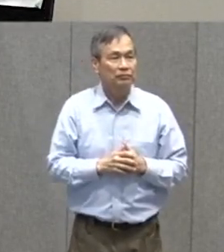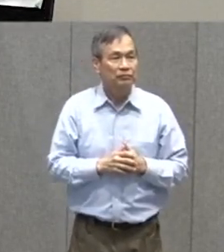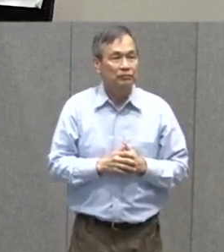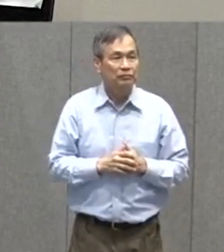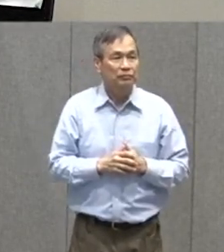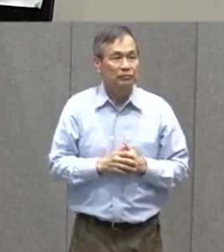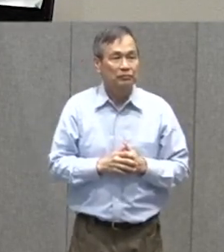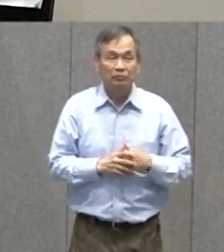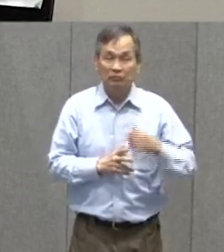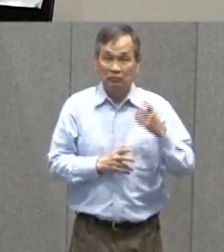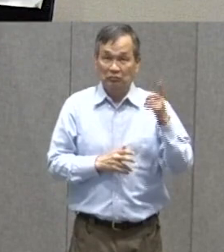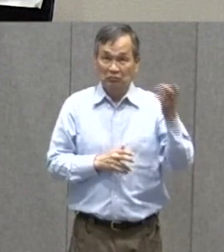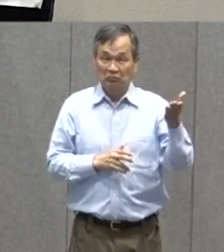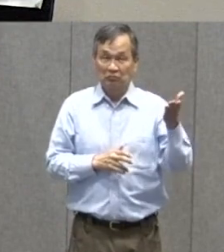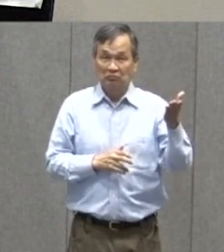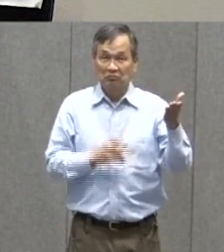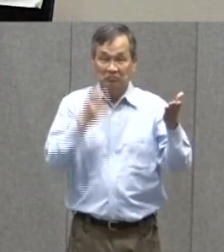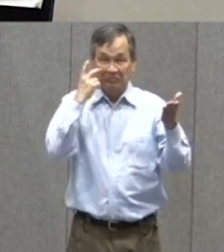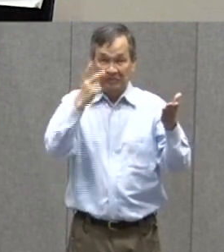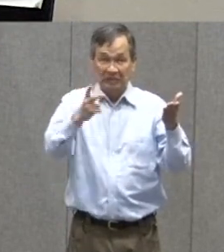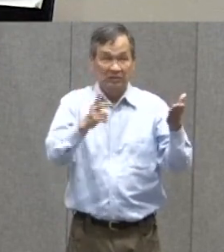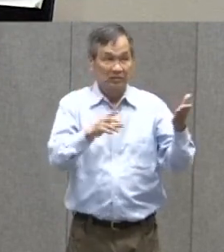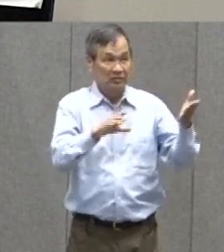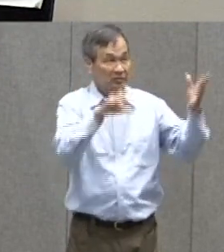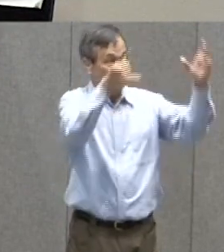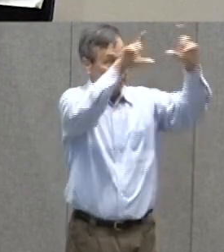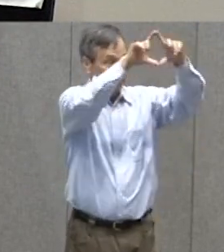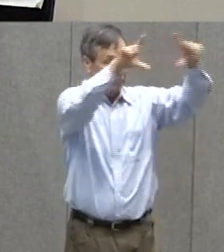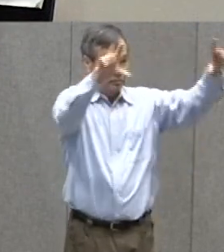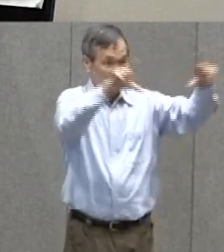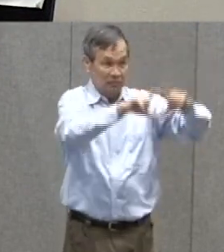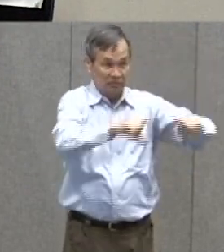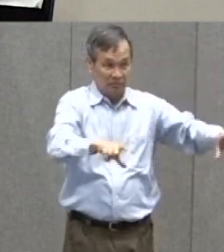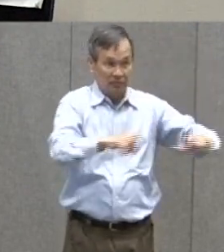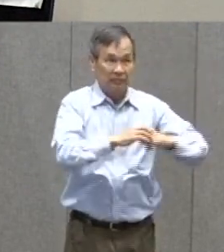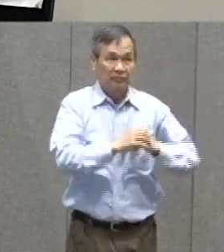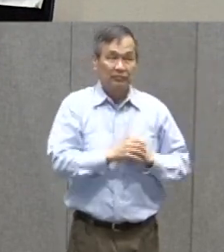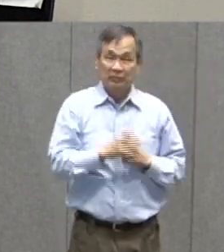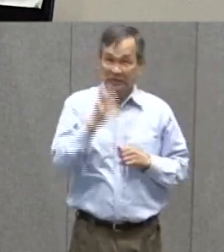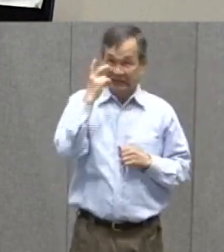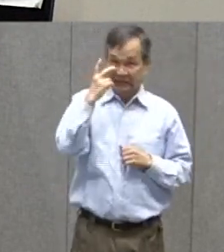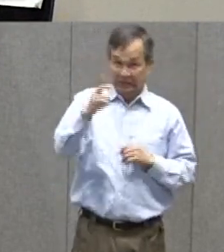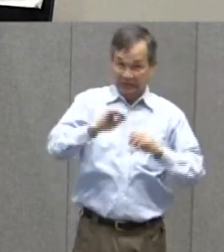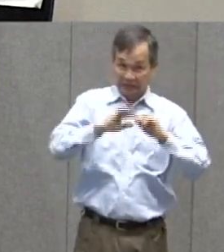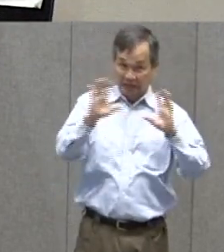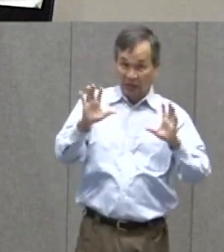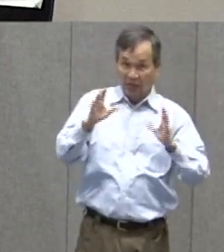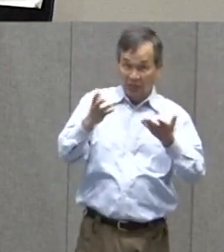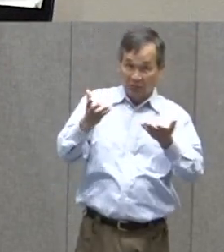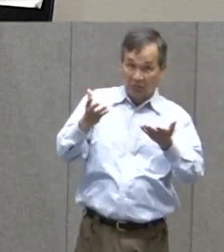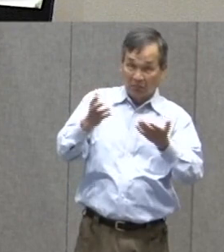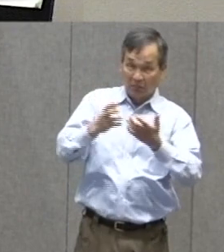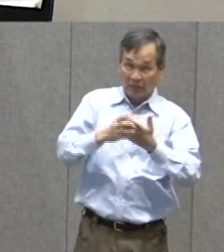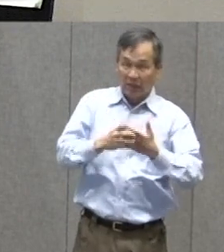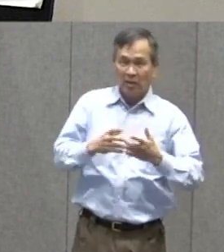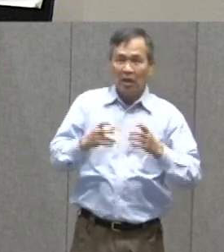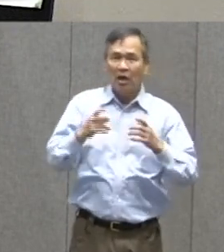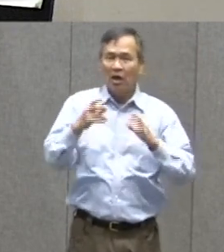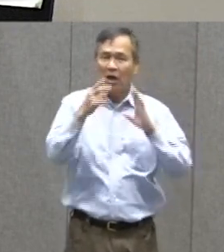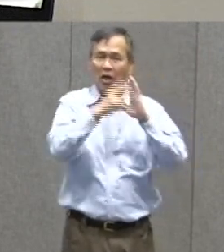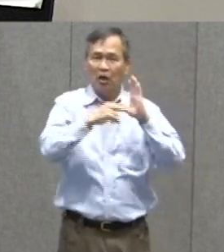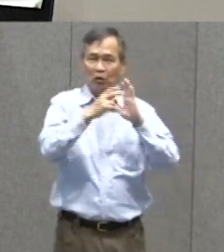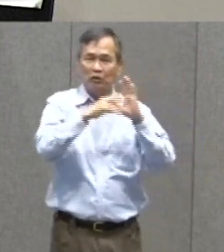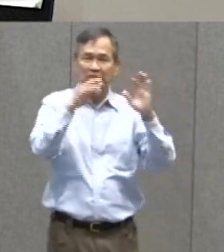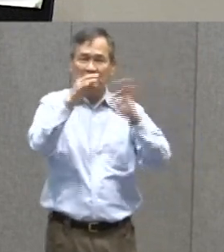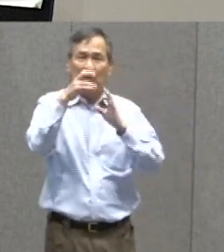I'm going to put these here so that you can see them, okay. I'll read them to you and